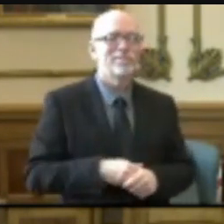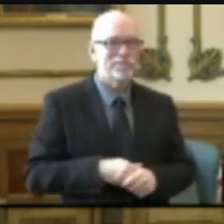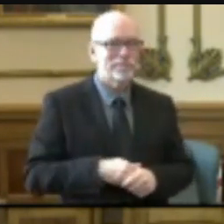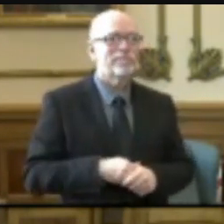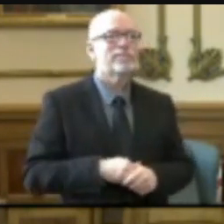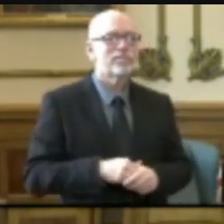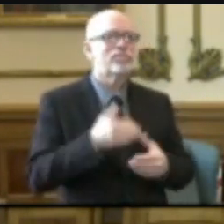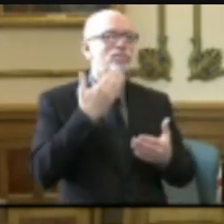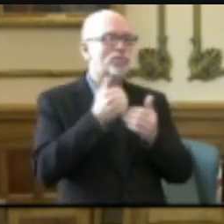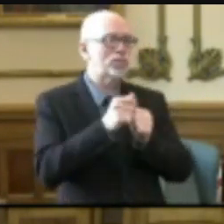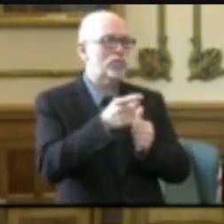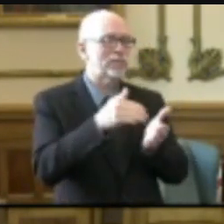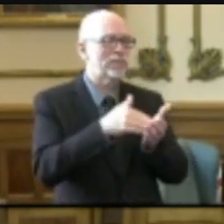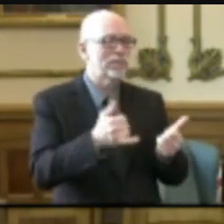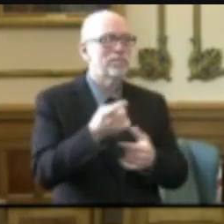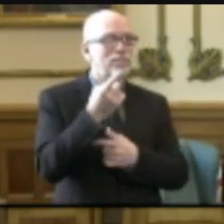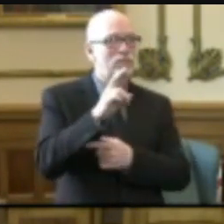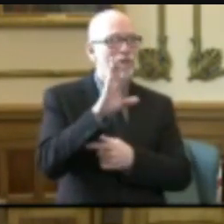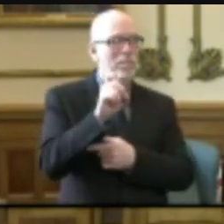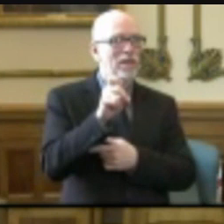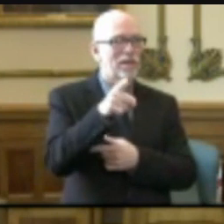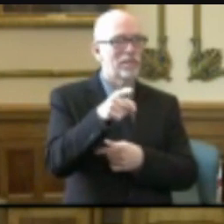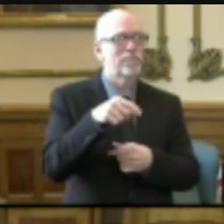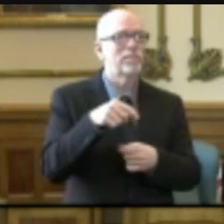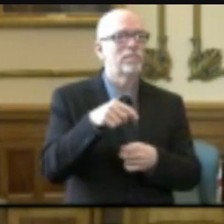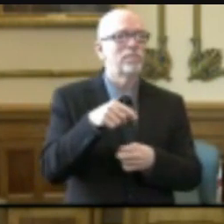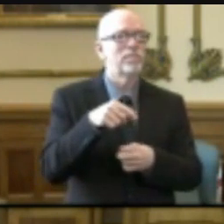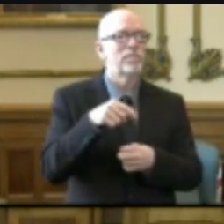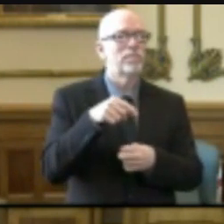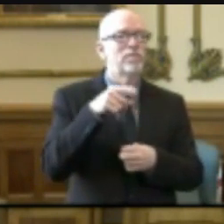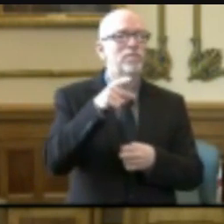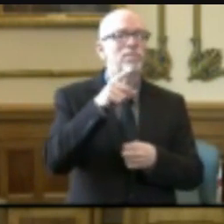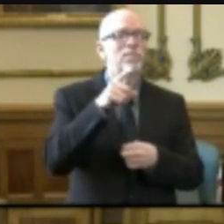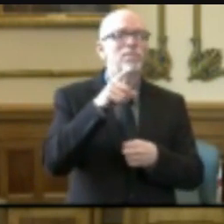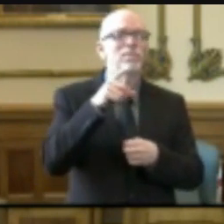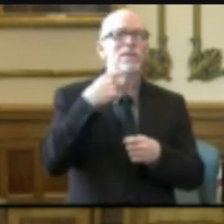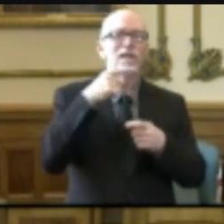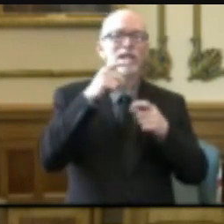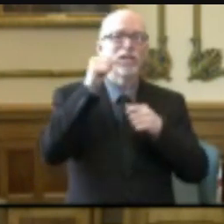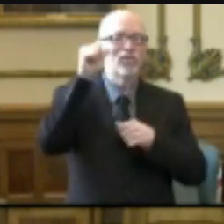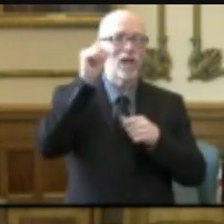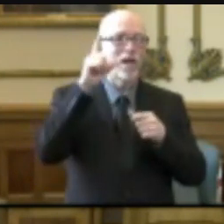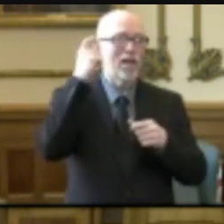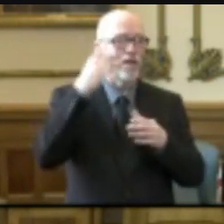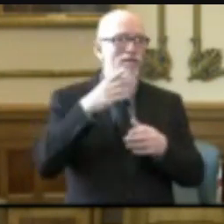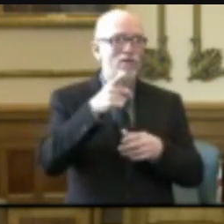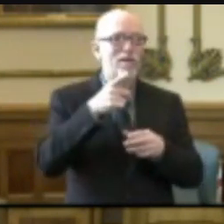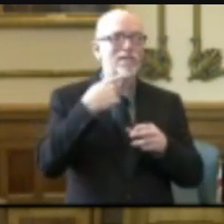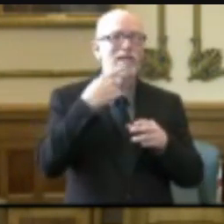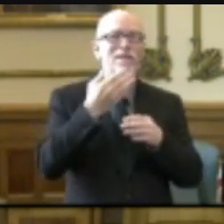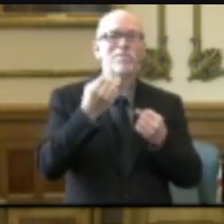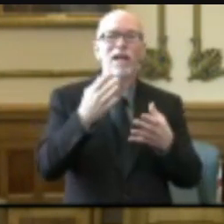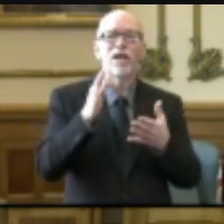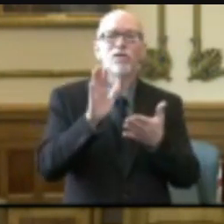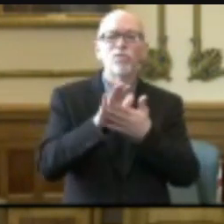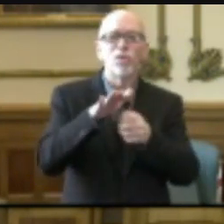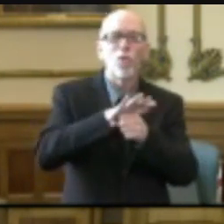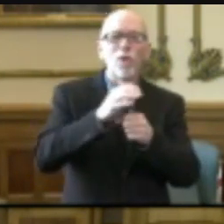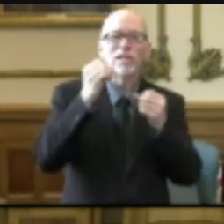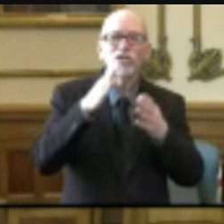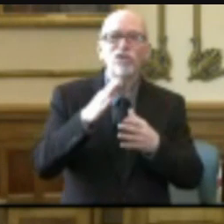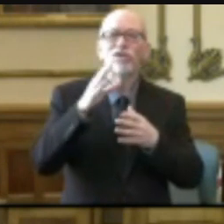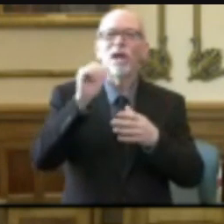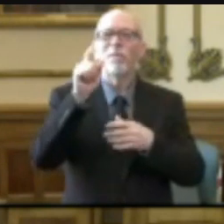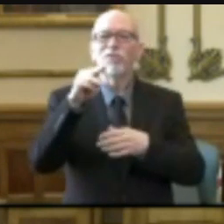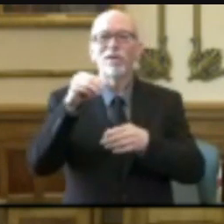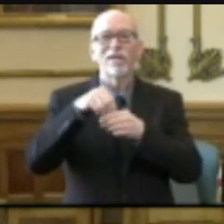good to be with you again. Dr. Box, returning to the masks, yesterday the governor mentioned local teachers and administrators here in Wabash at